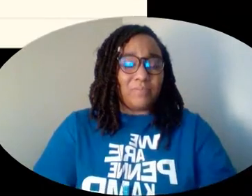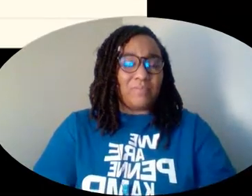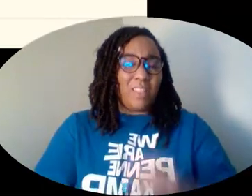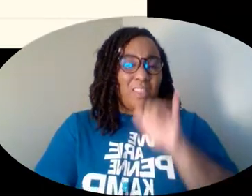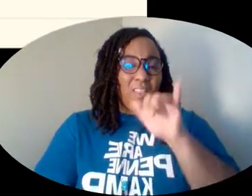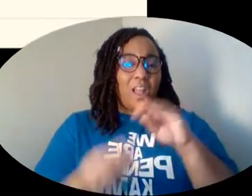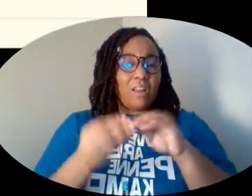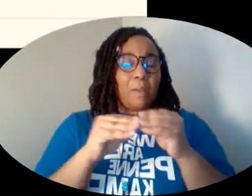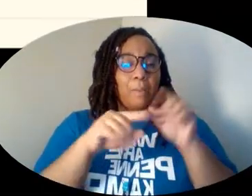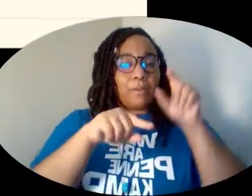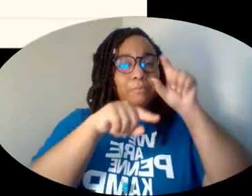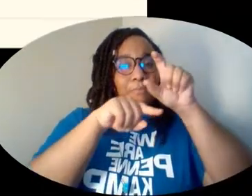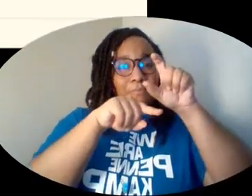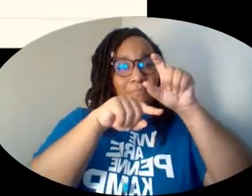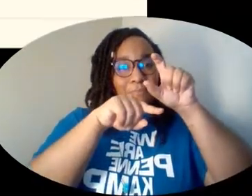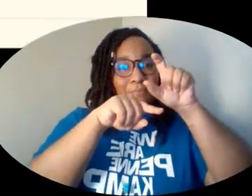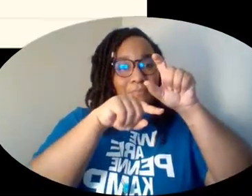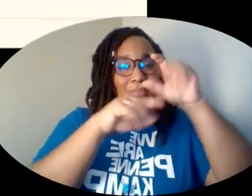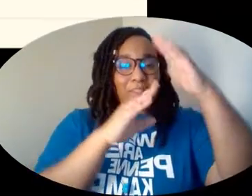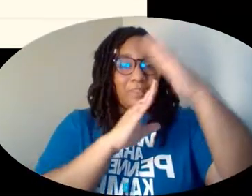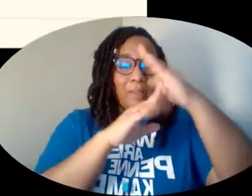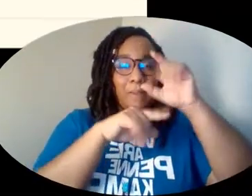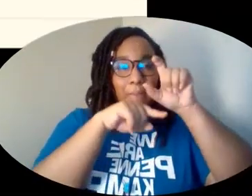that number at the top of the fraction.